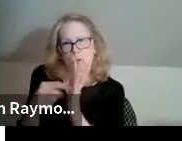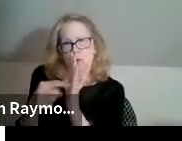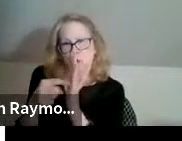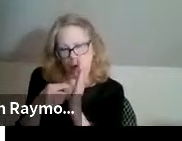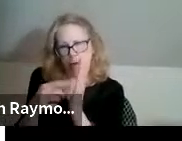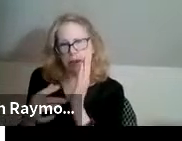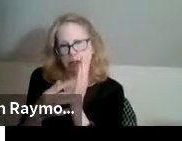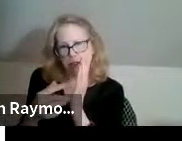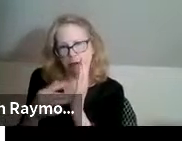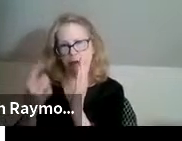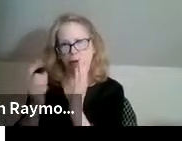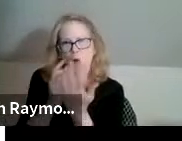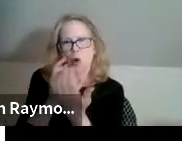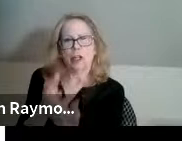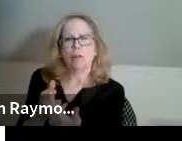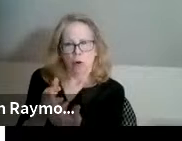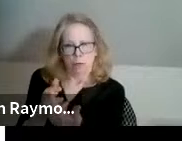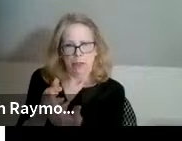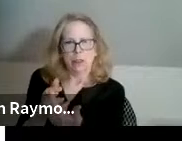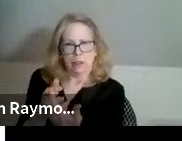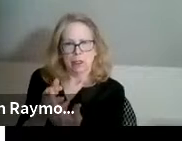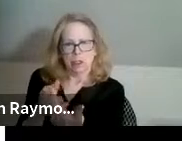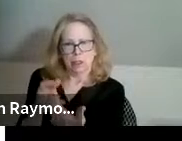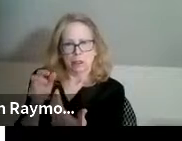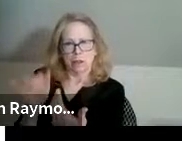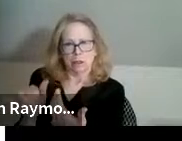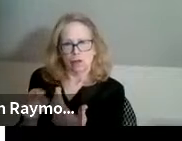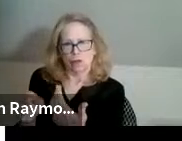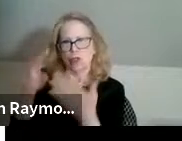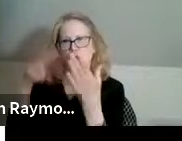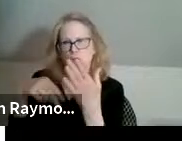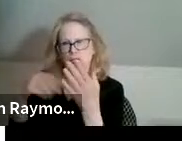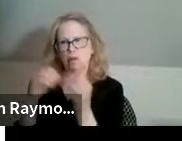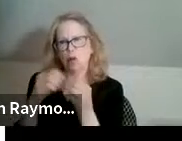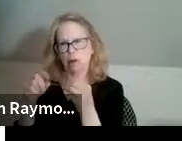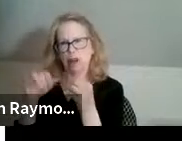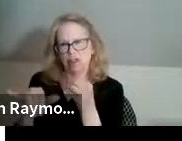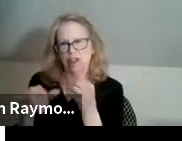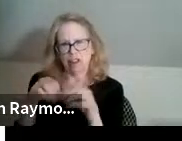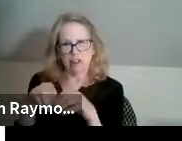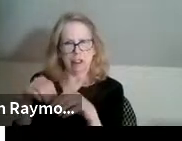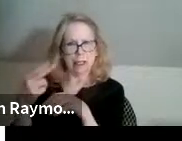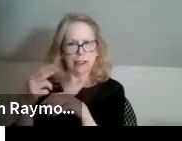for conformance. So you can read more about this at